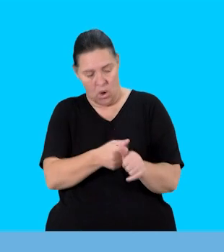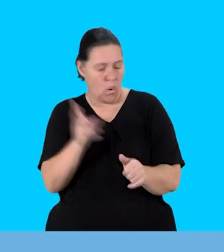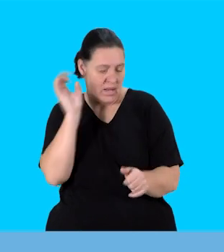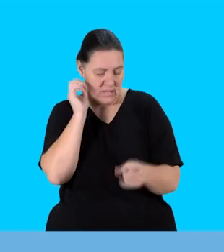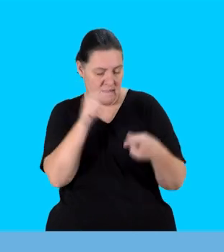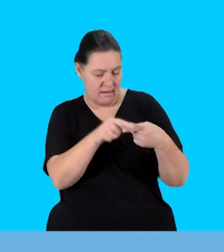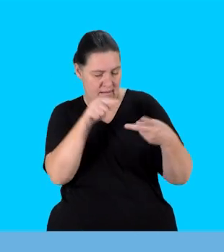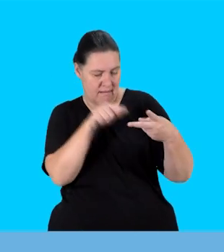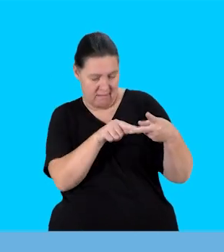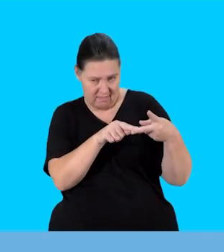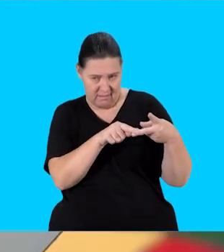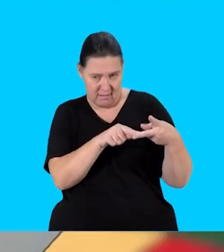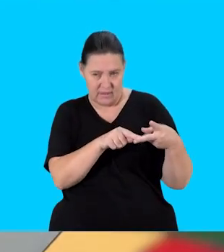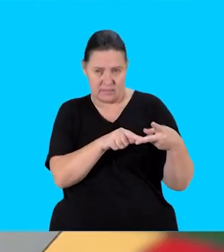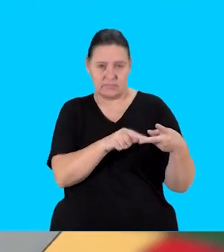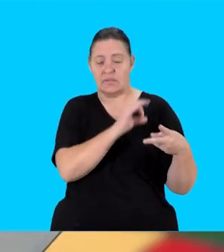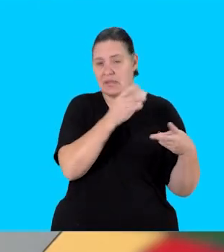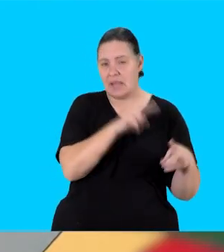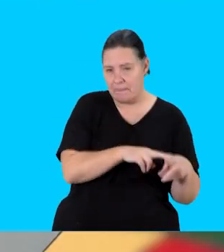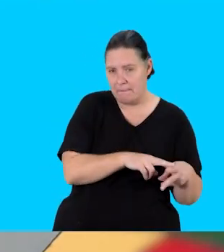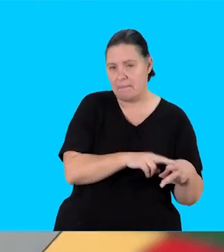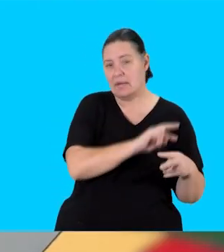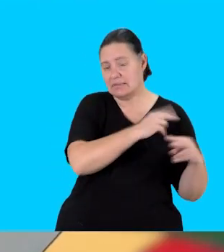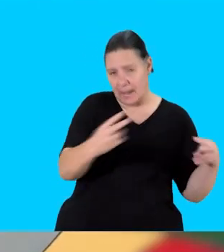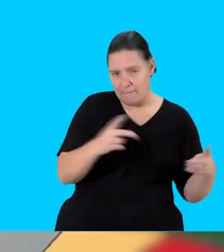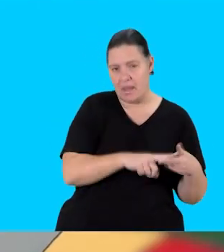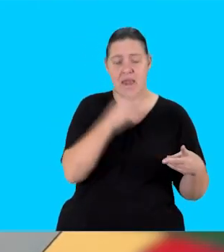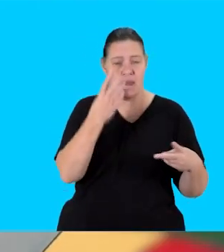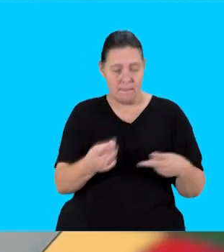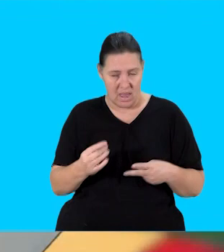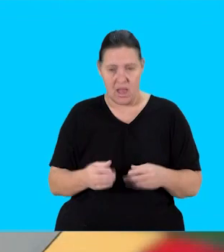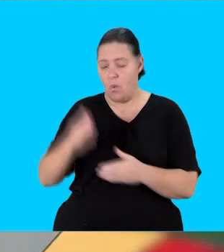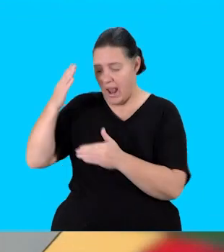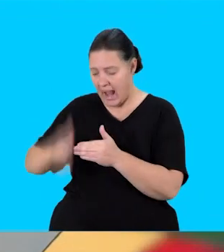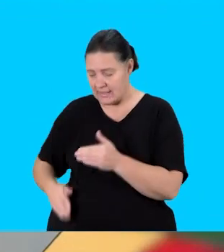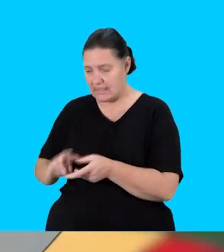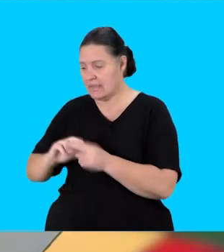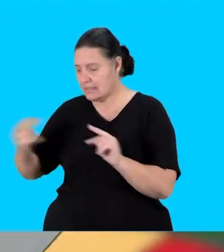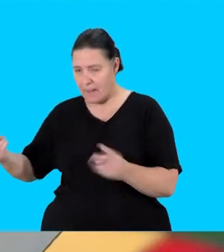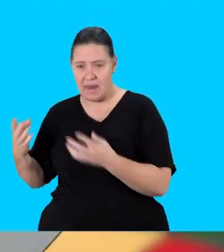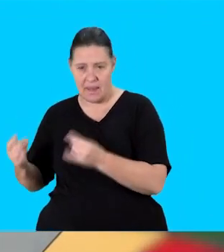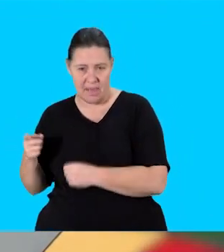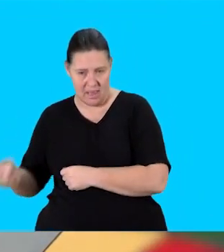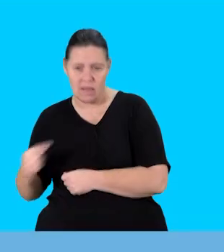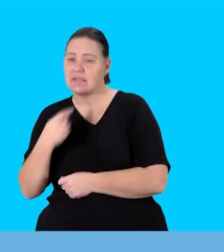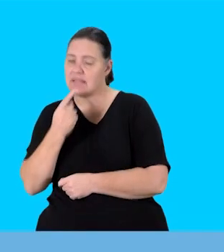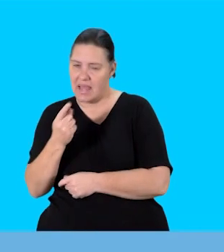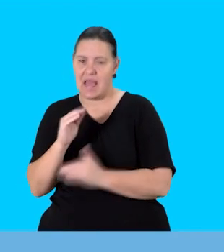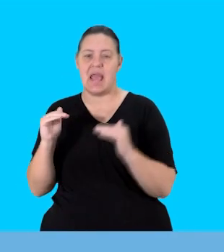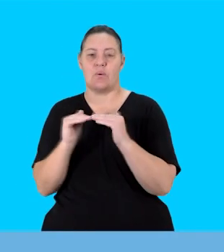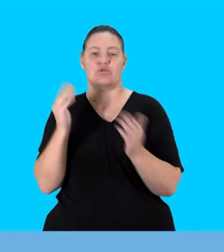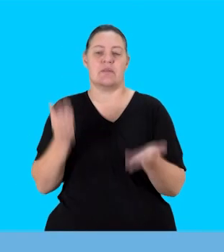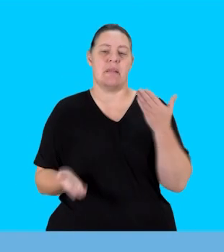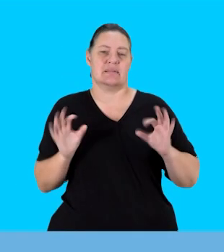start with a certain type and number and end with a certain type, with the very same type and the very same number, then we can say that